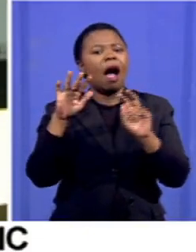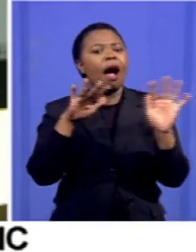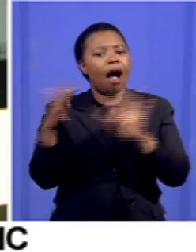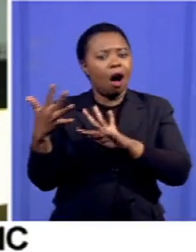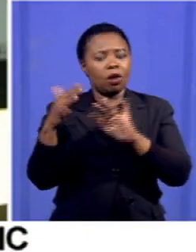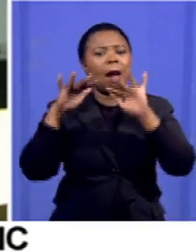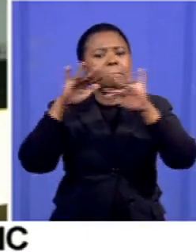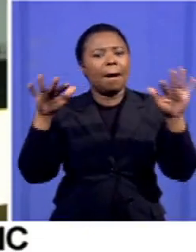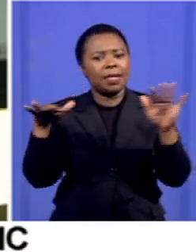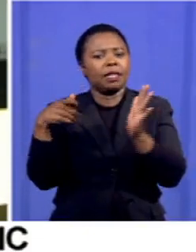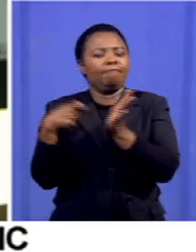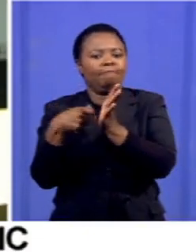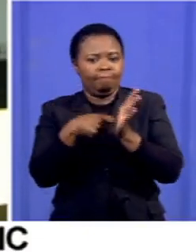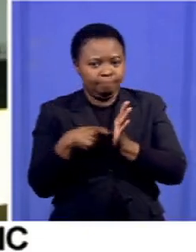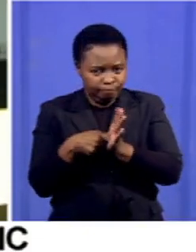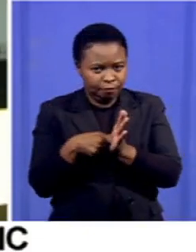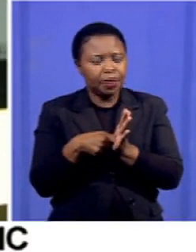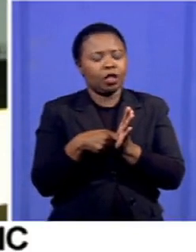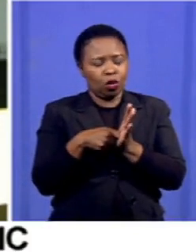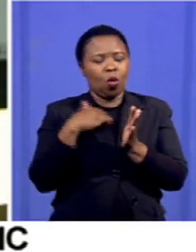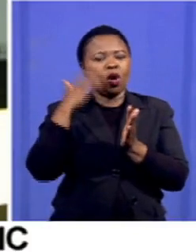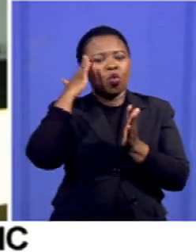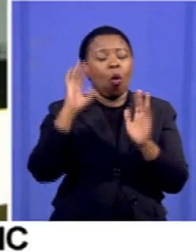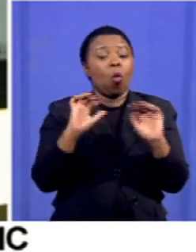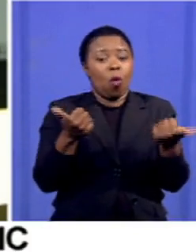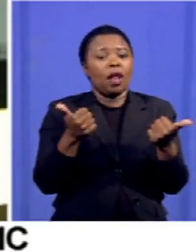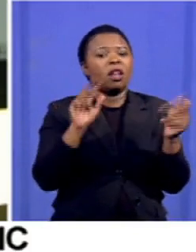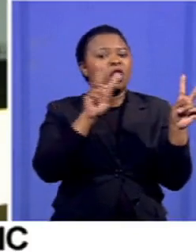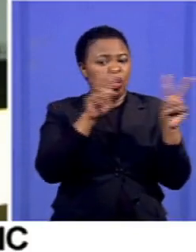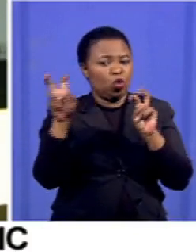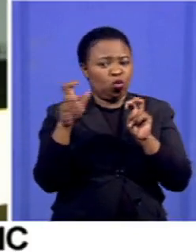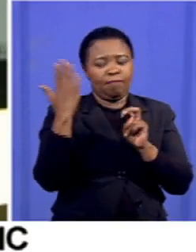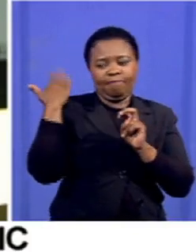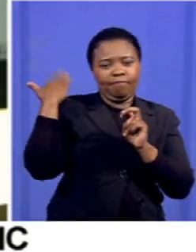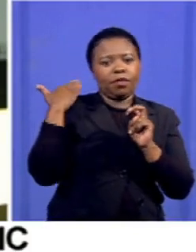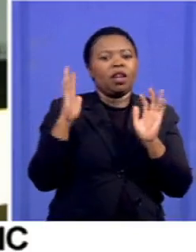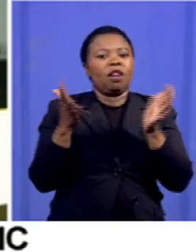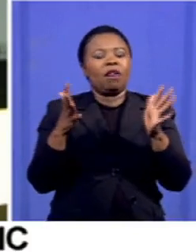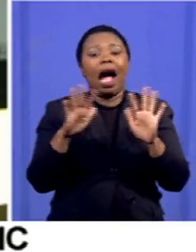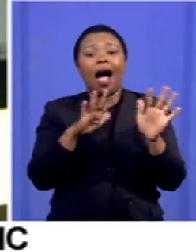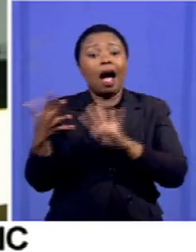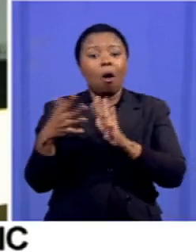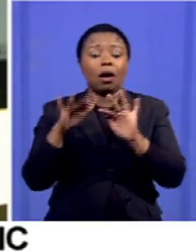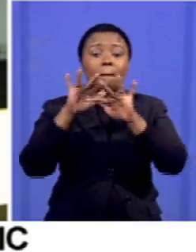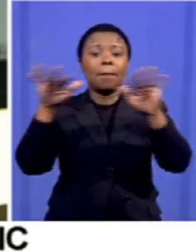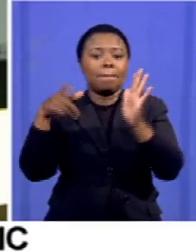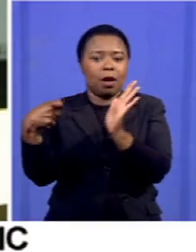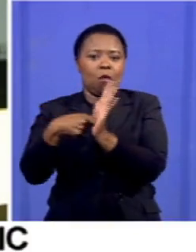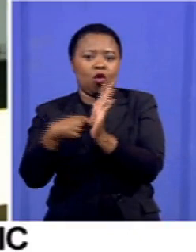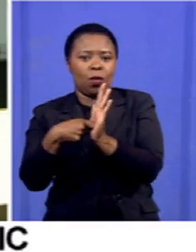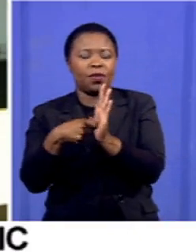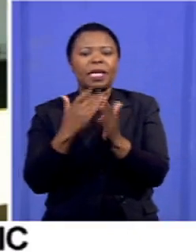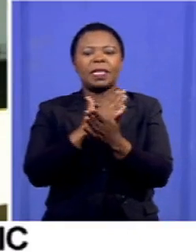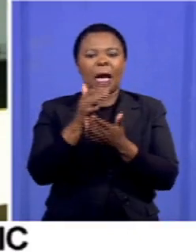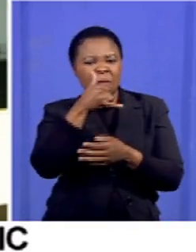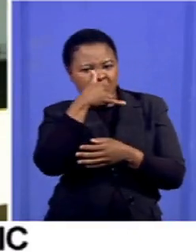procurement. And we know some of the issues that have arisen through public procurement and some of the dodgy deals